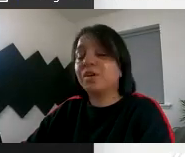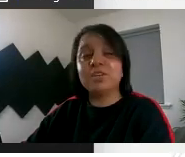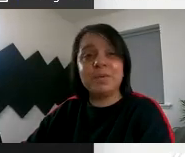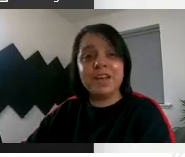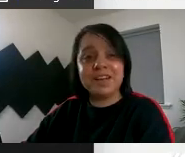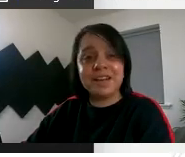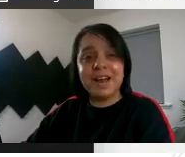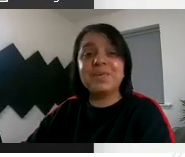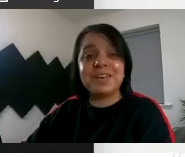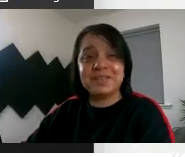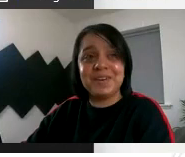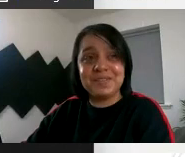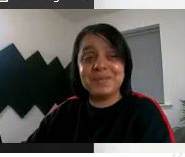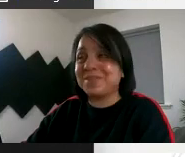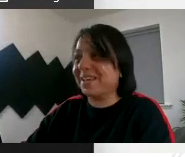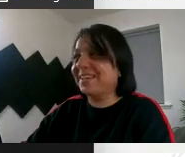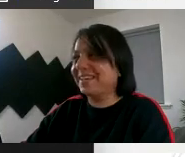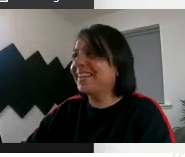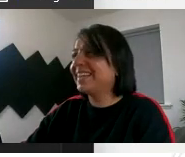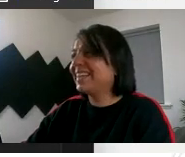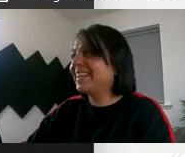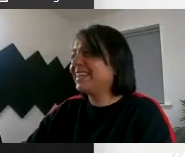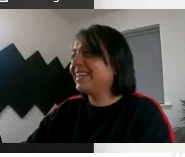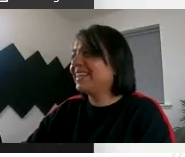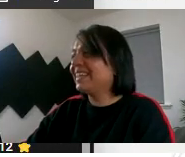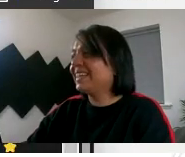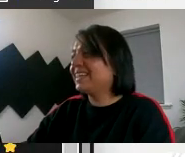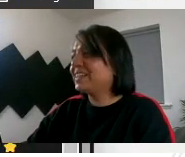So he looks a bit like a clown, but he is very famous, okay?